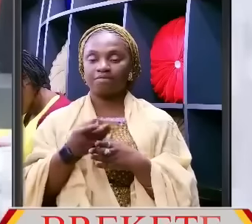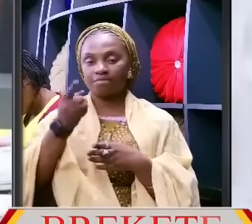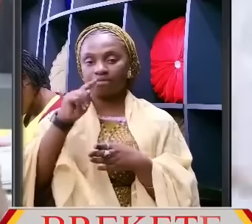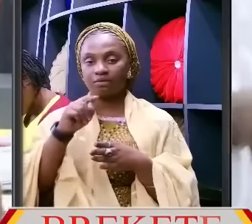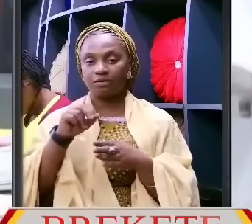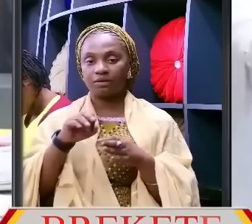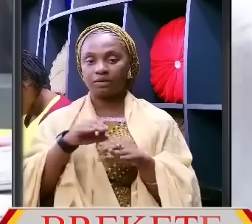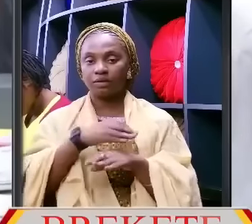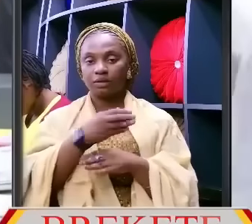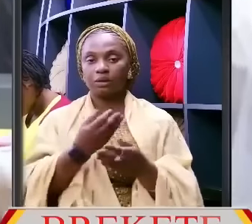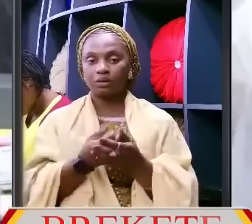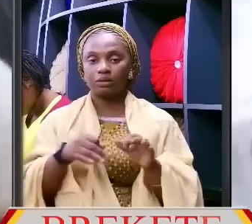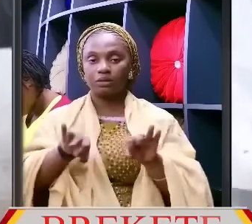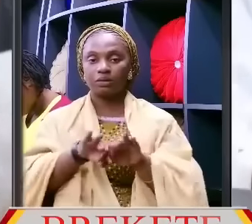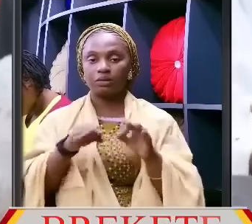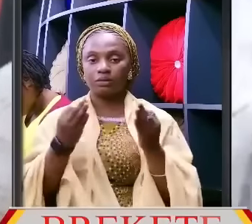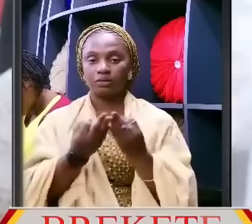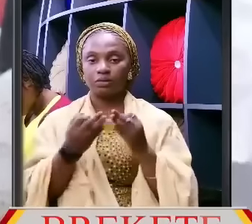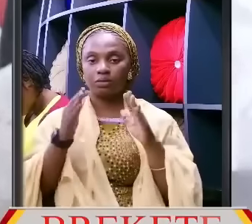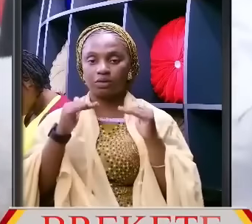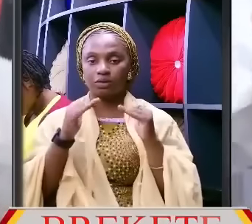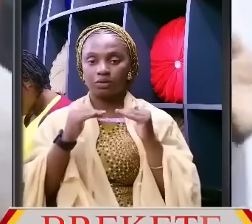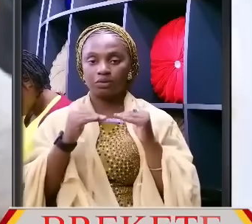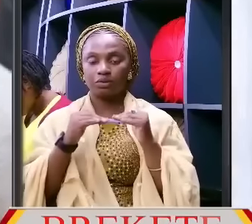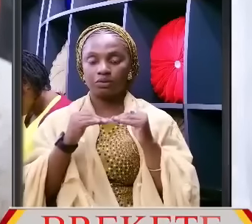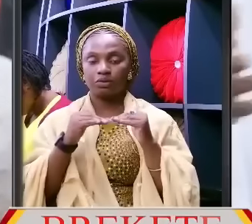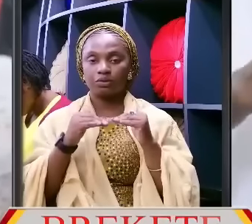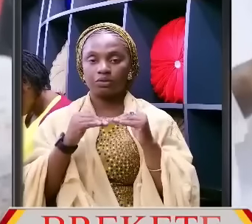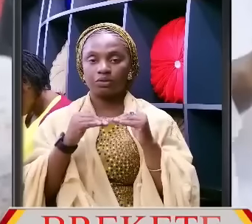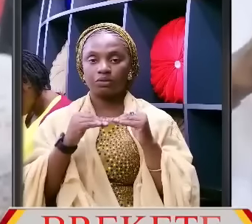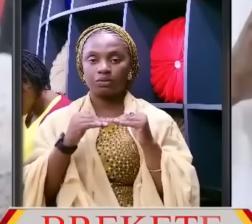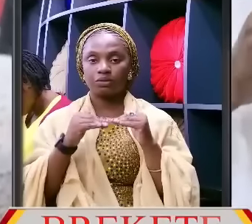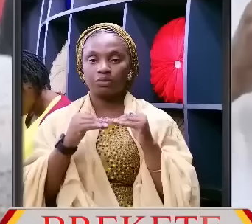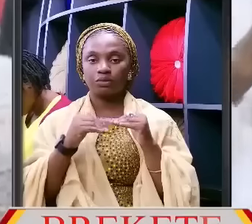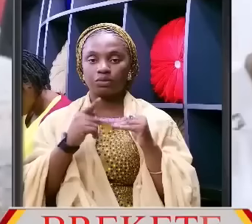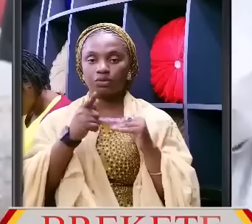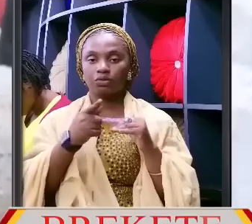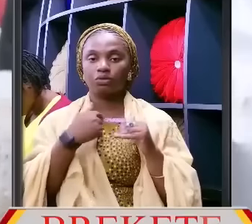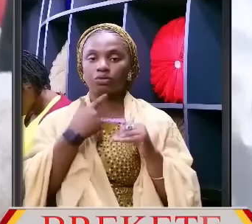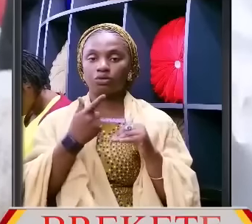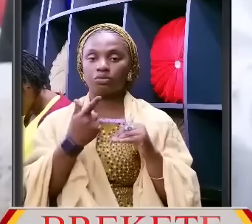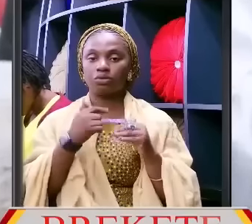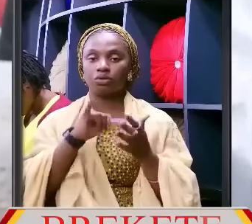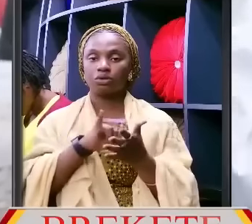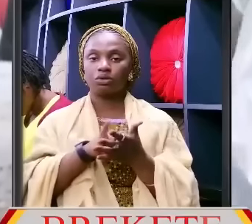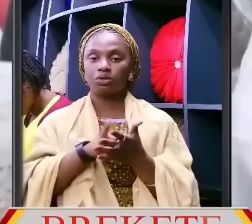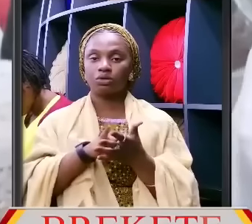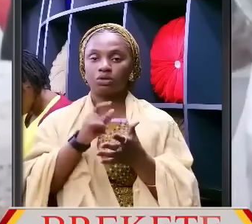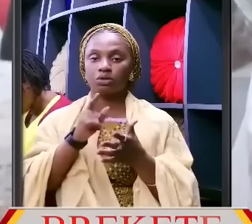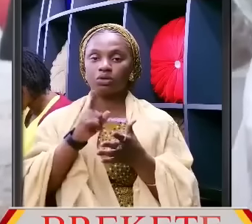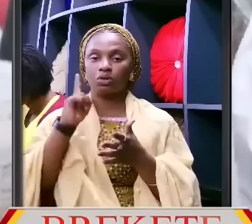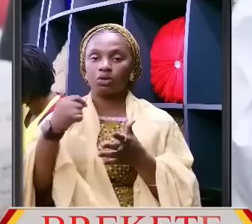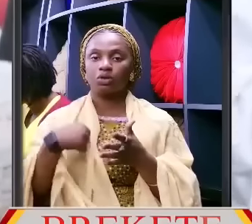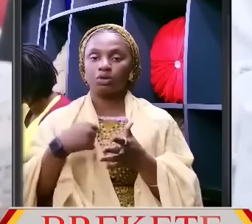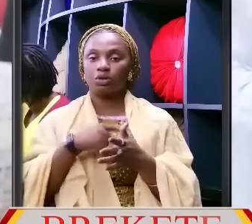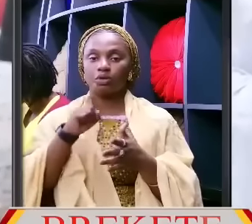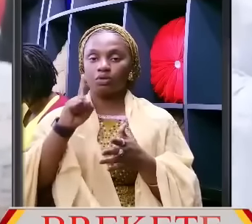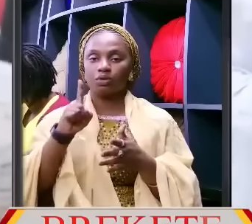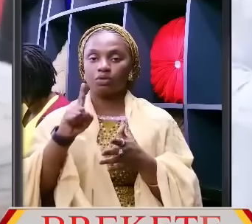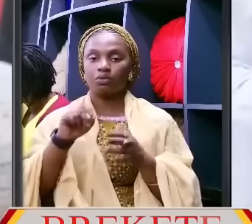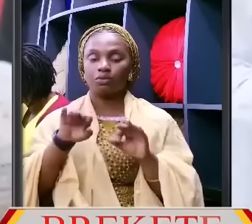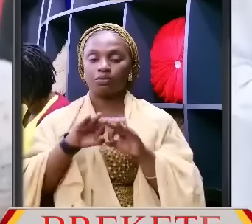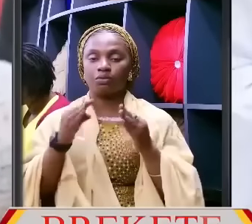the general family house. Because it's you tell war, me say it's war, sorry war, sir, sorry yeah. sir. You tell me say family house day. Yes.